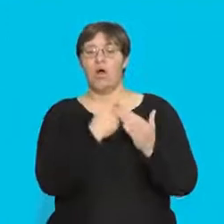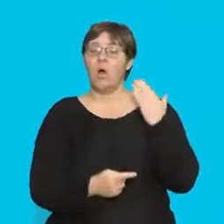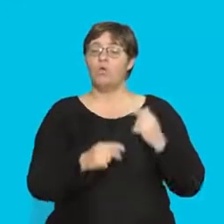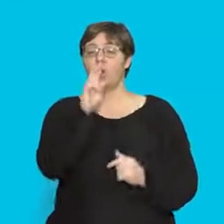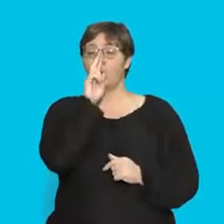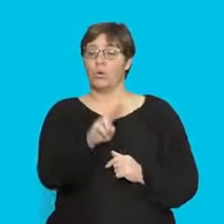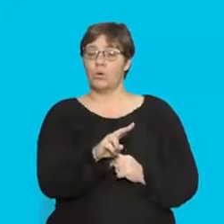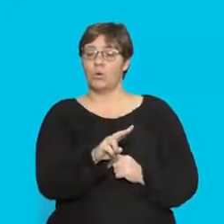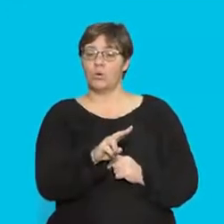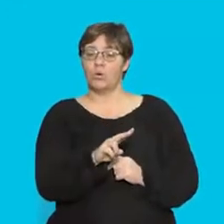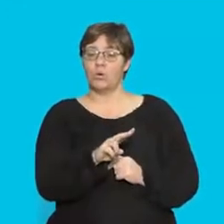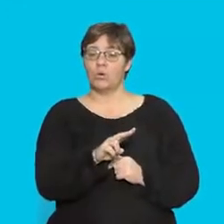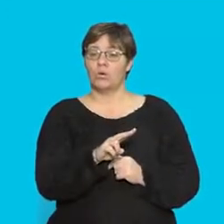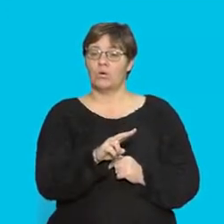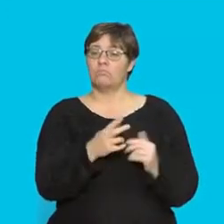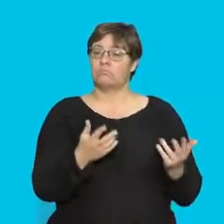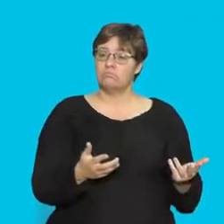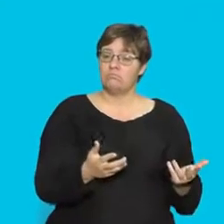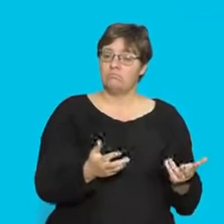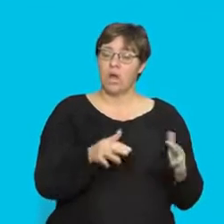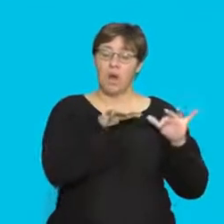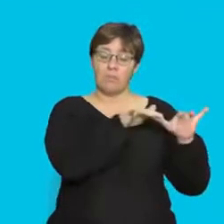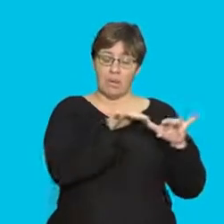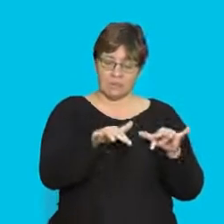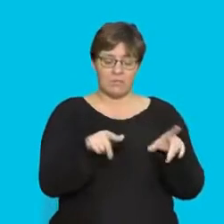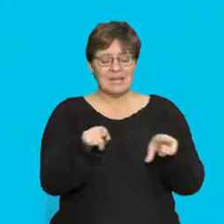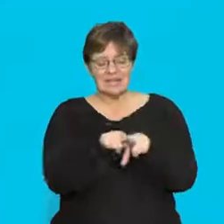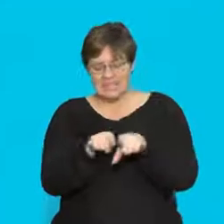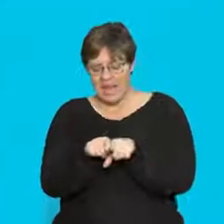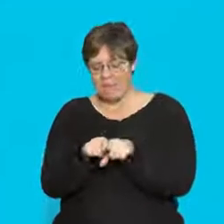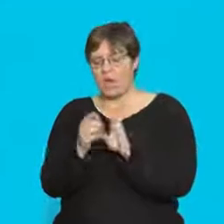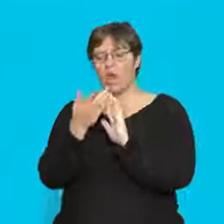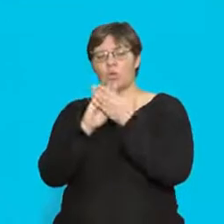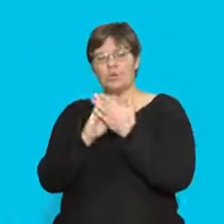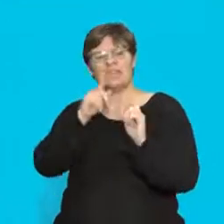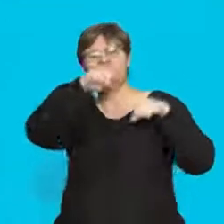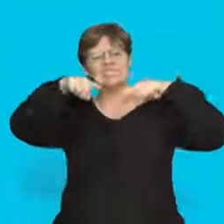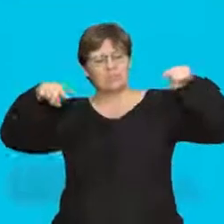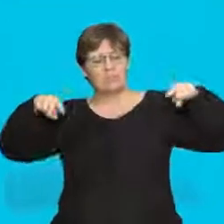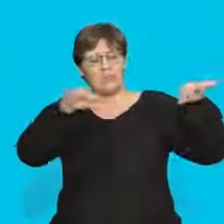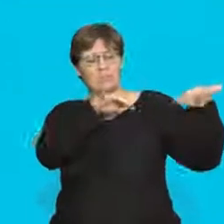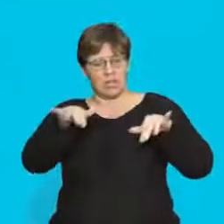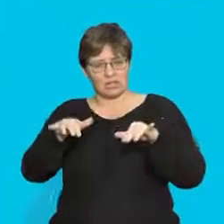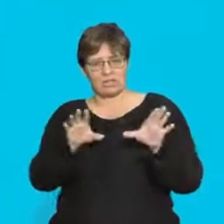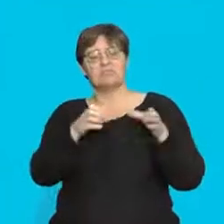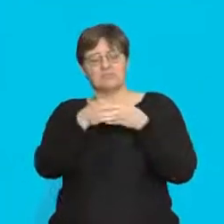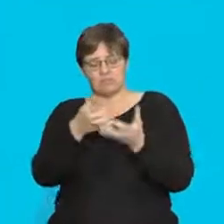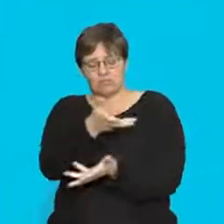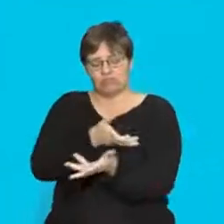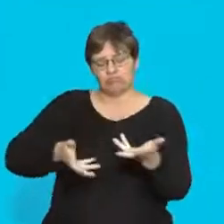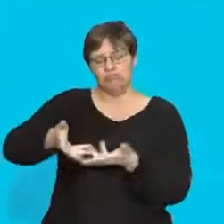at populations, but also at how communities, which are different populations, how they